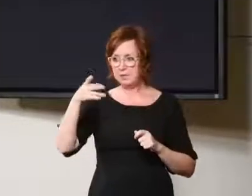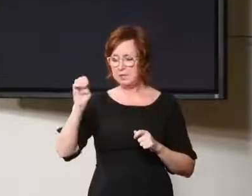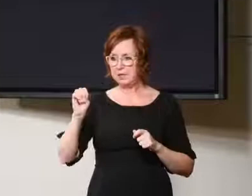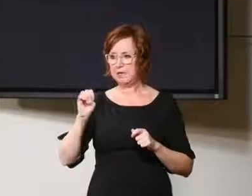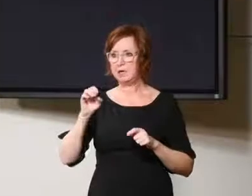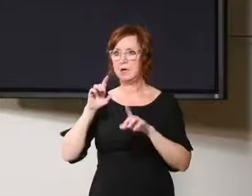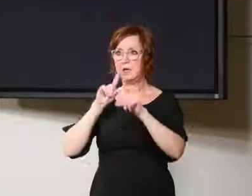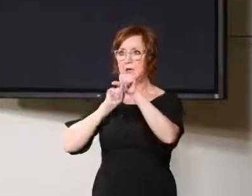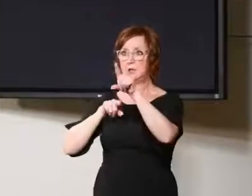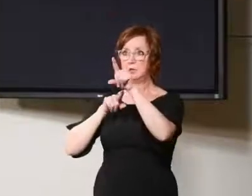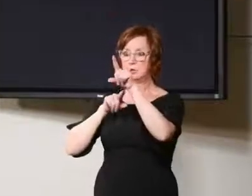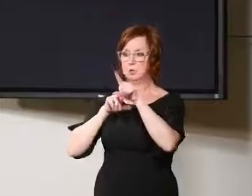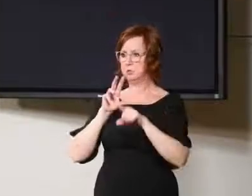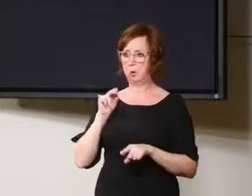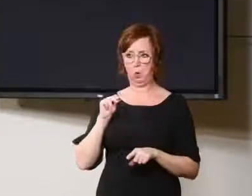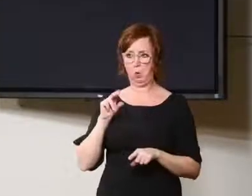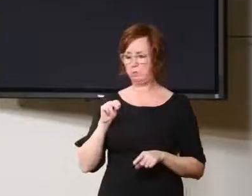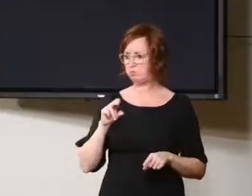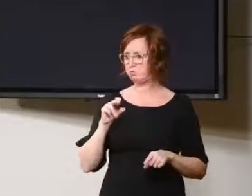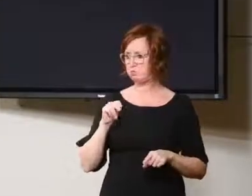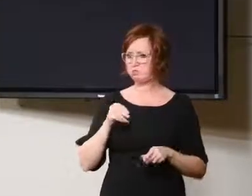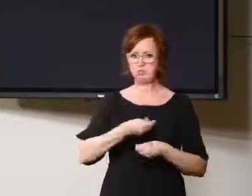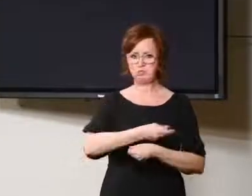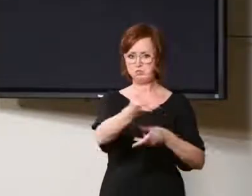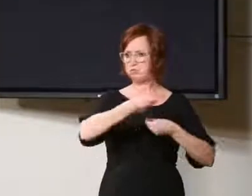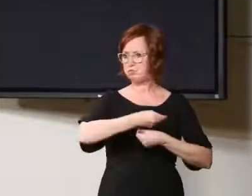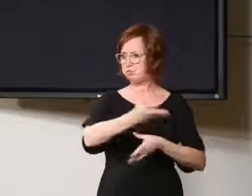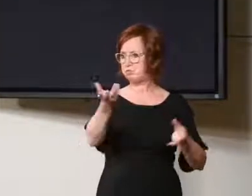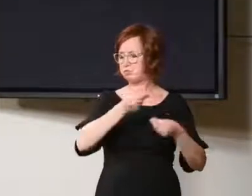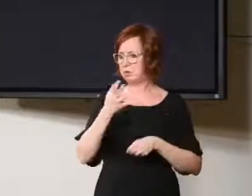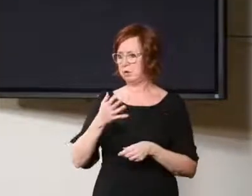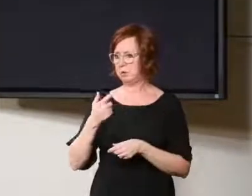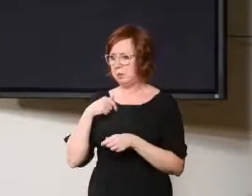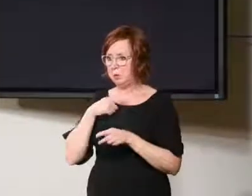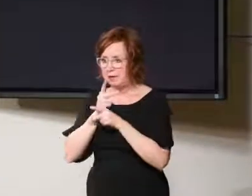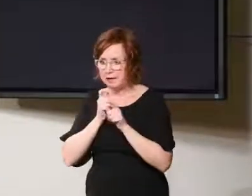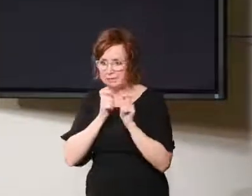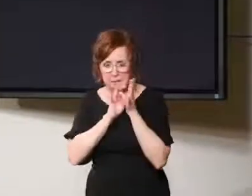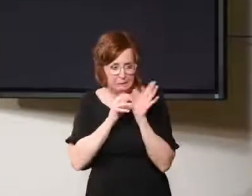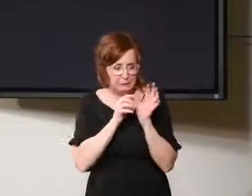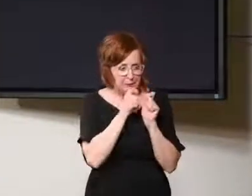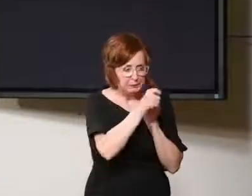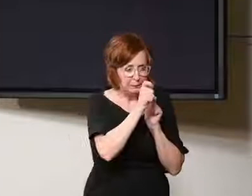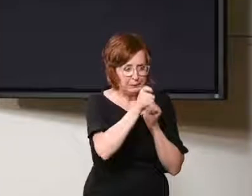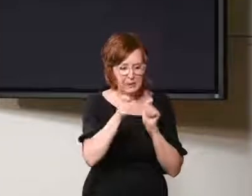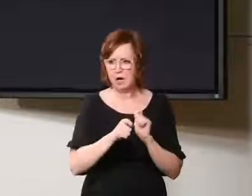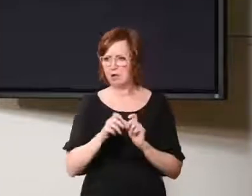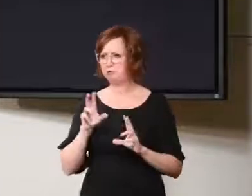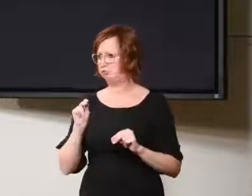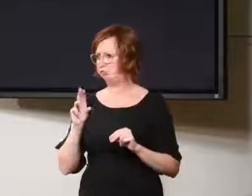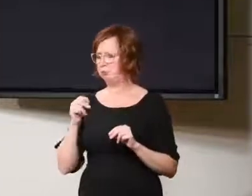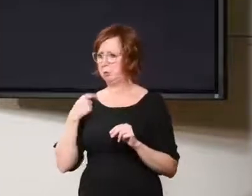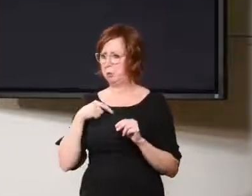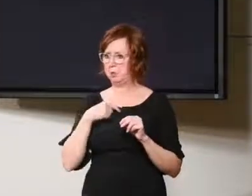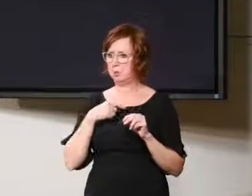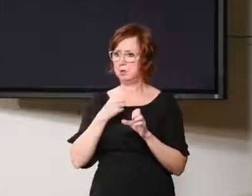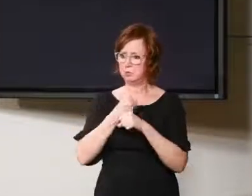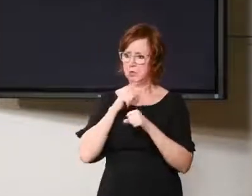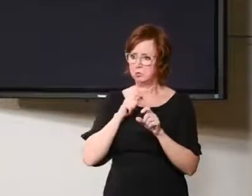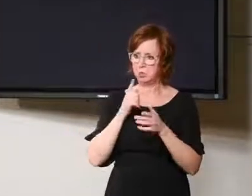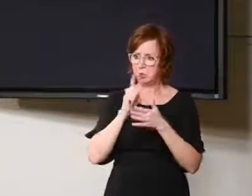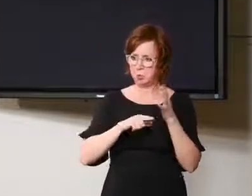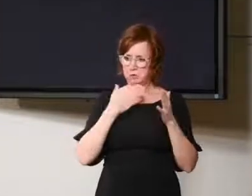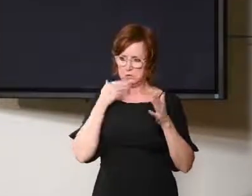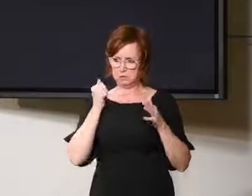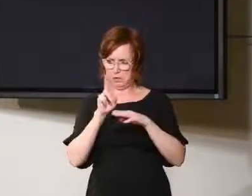The answer to that is no, we're not. We're taking a lot of steps to make sure we understand what is the best use of our personal